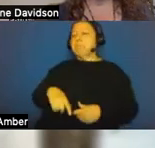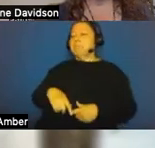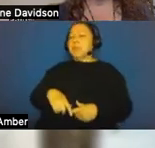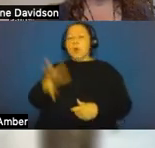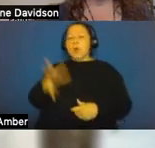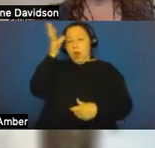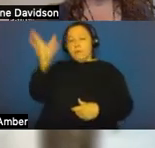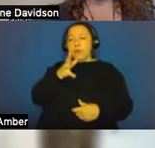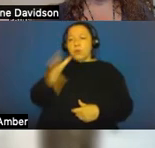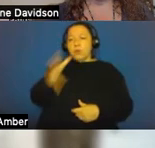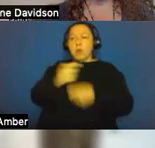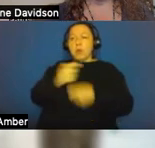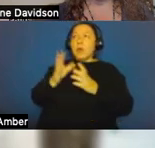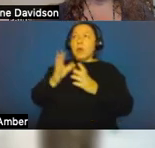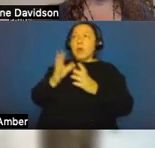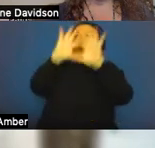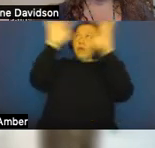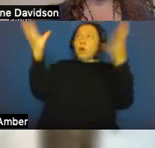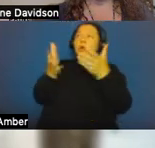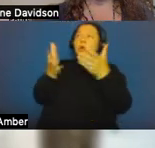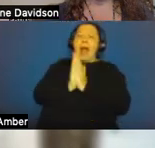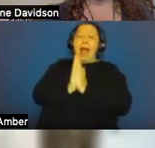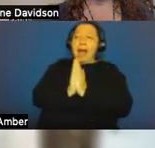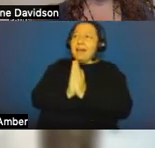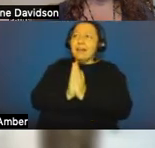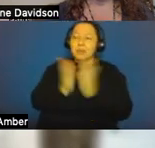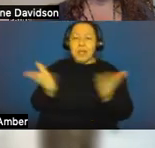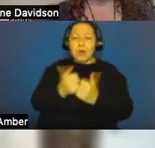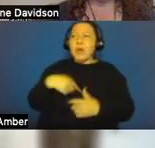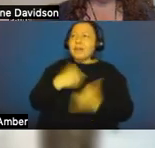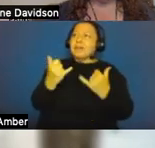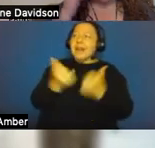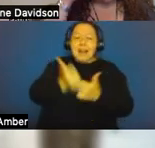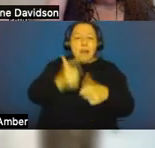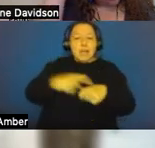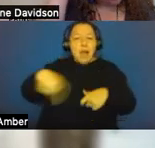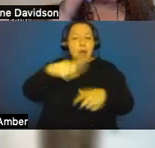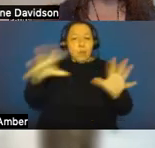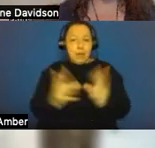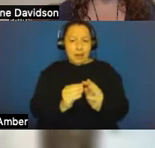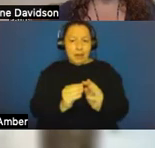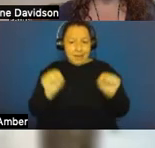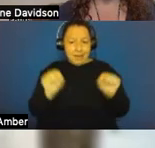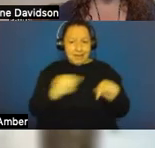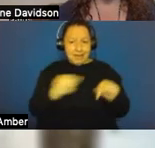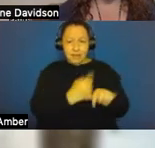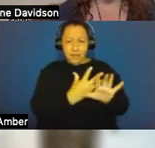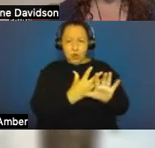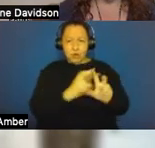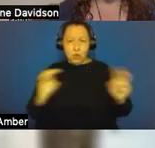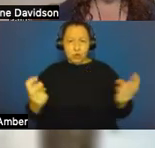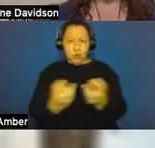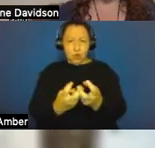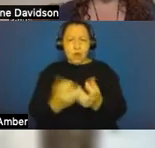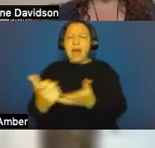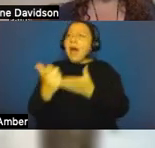universe, we ask that you be here with us today and every time we meet in this virtual circle. Help us